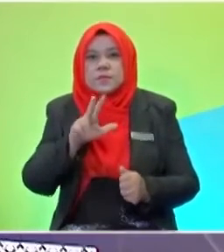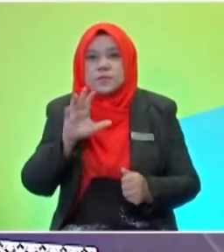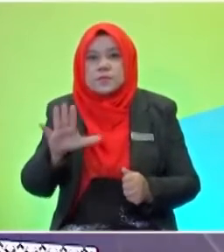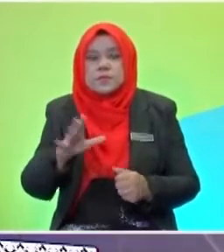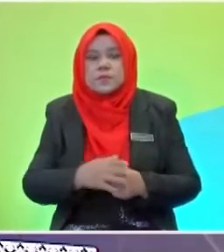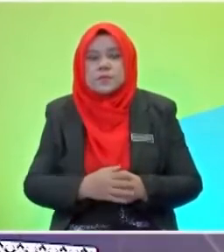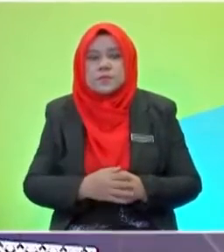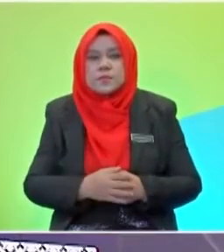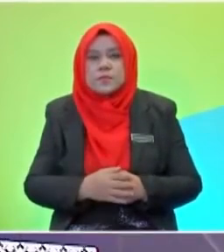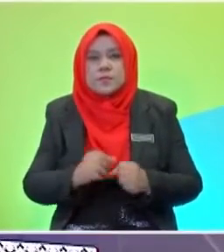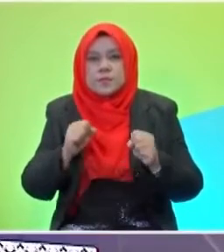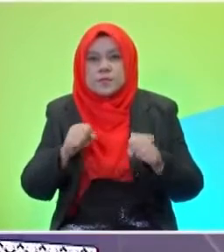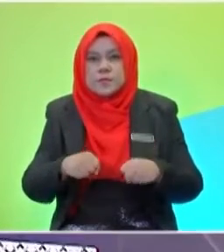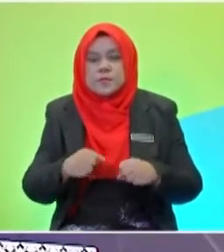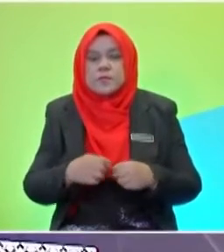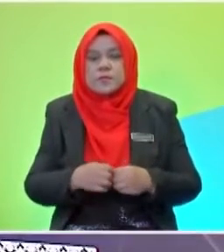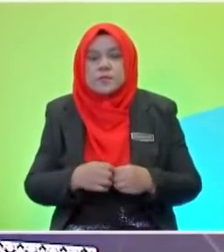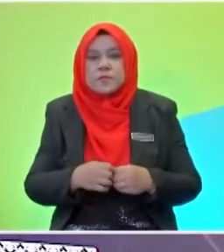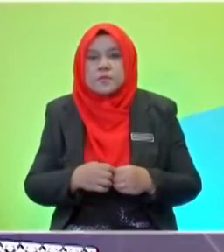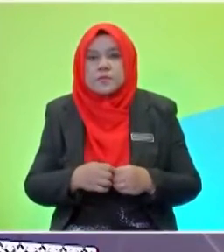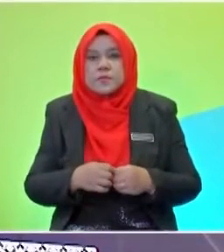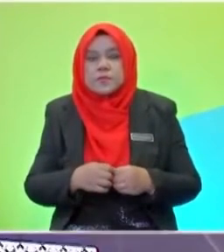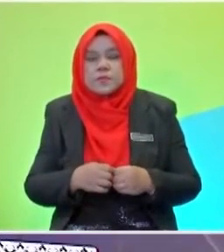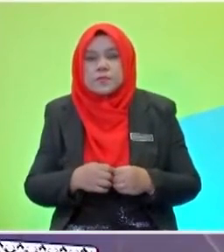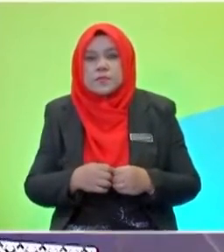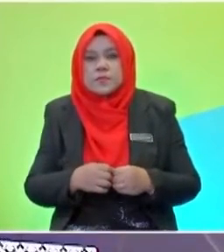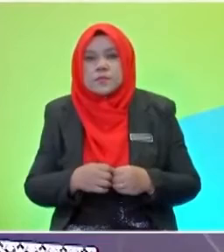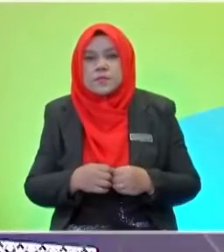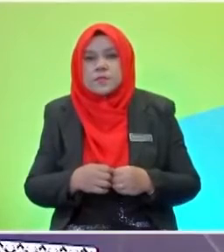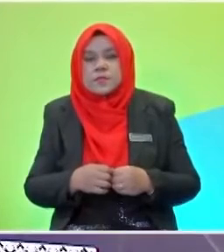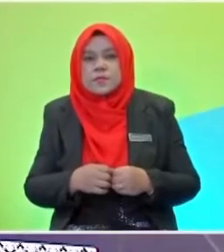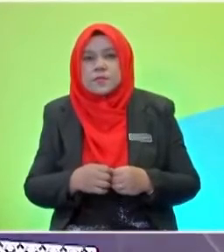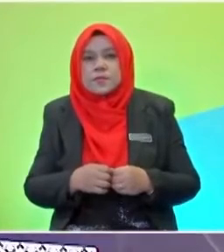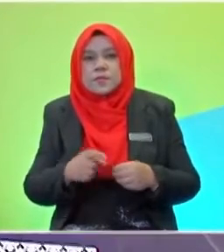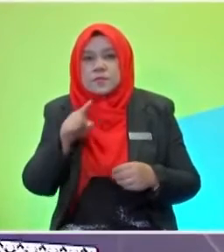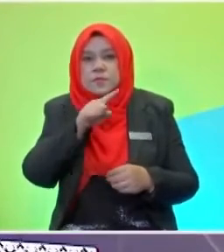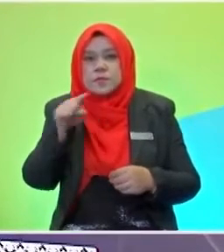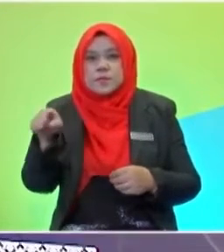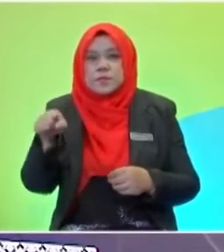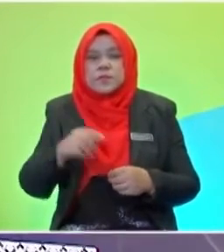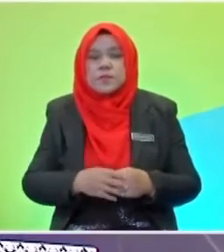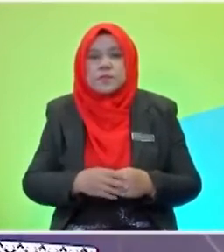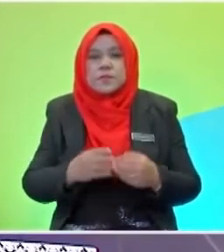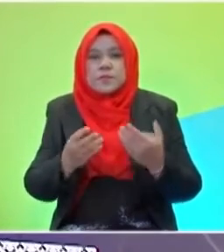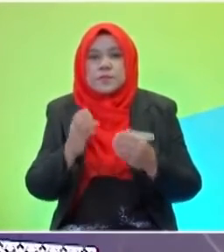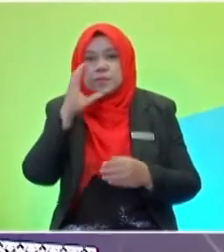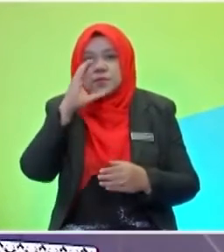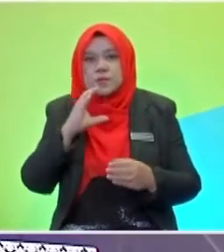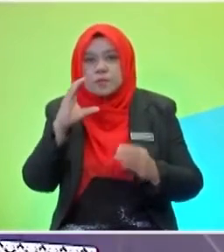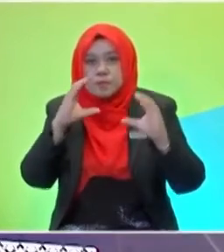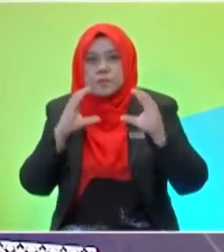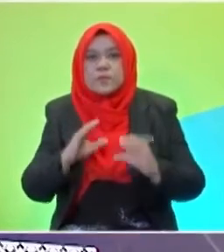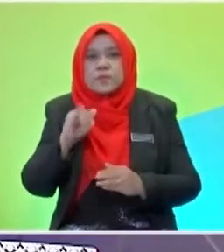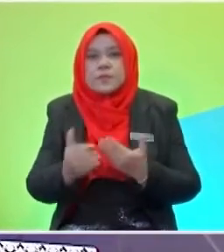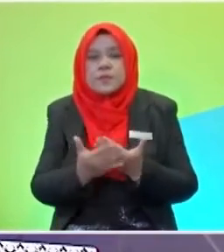standard written method. Yeah. And also you can do it in fraction form. Okay, fraction form is the easiest way. So where we divide